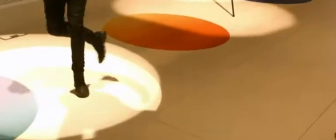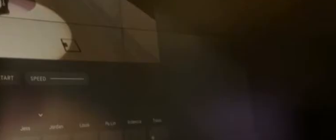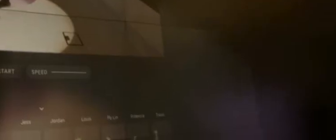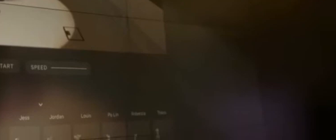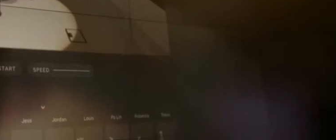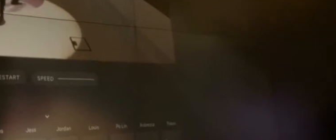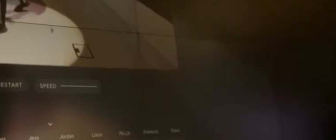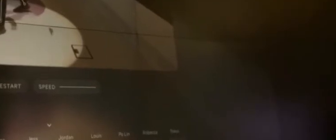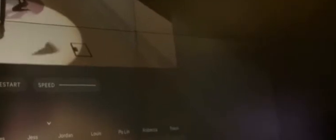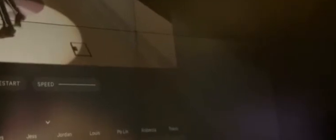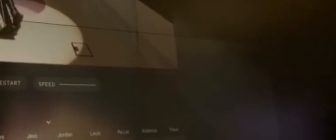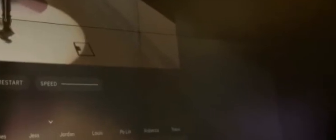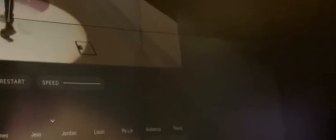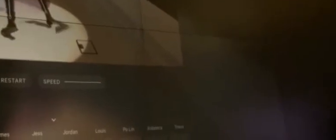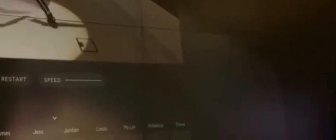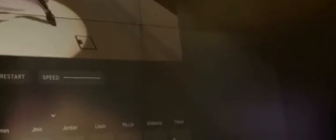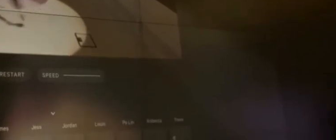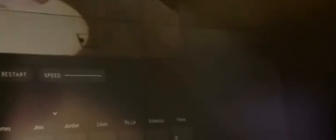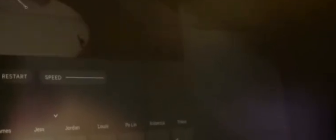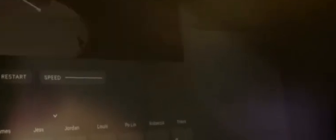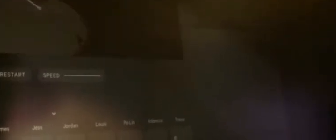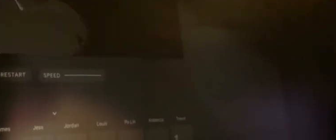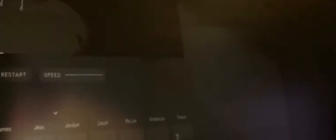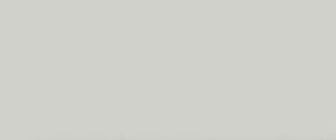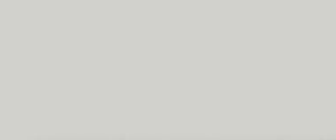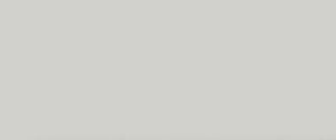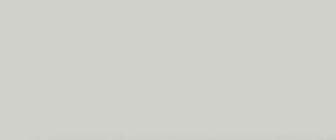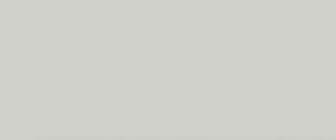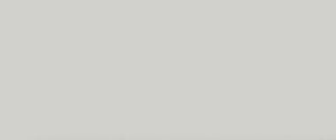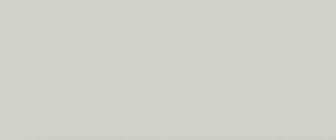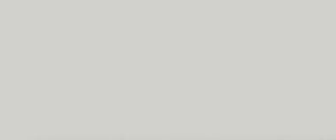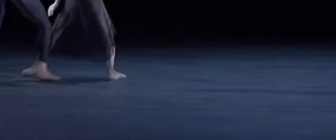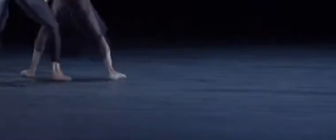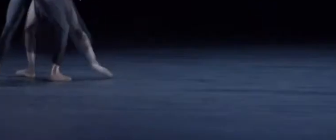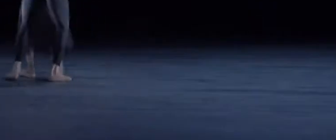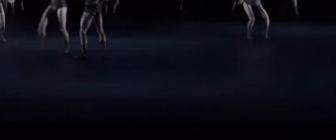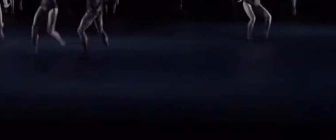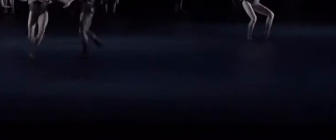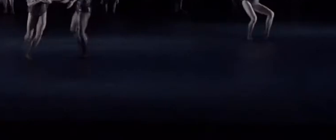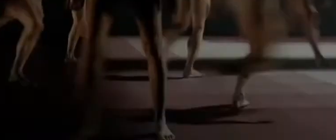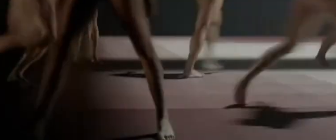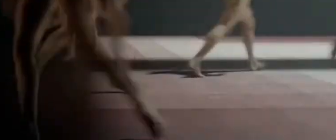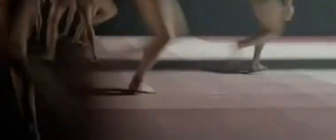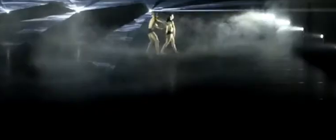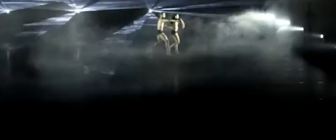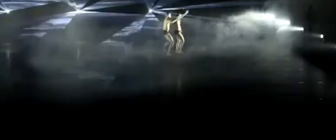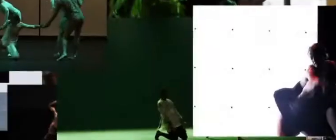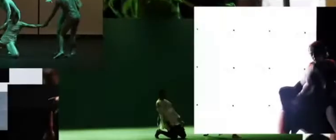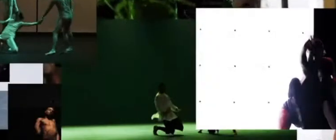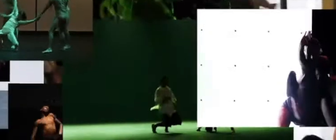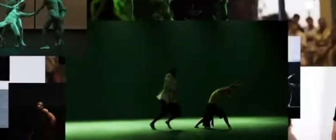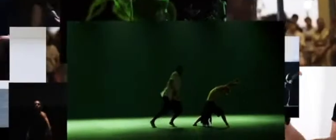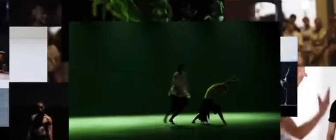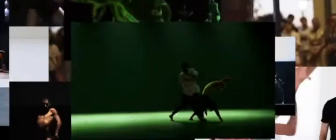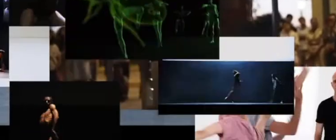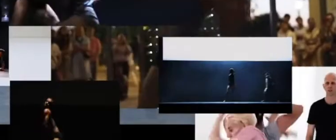with Wayne, we were really interested about movement prediction. We had to gift the archive, and it was a huge archive, you know,